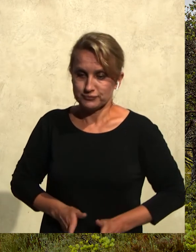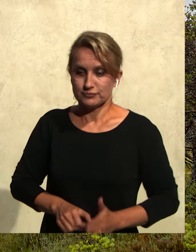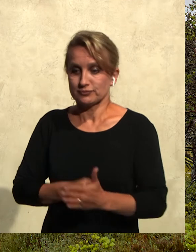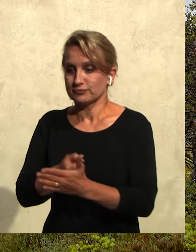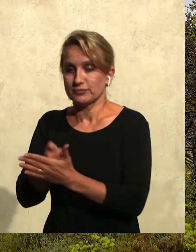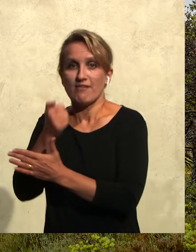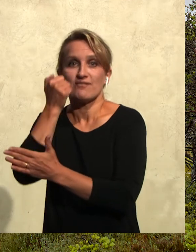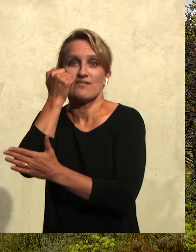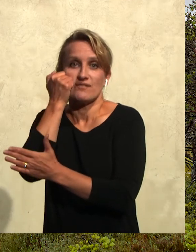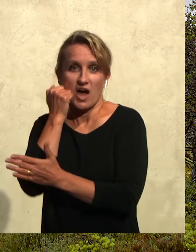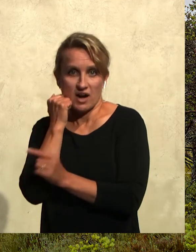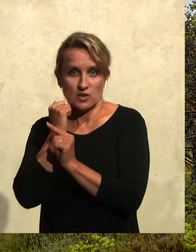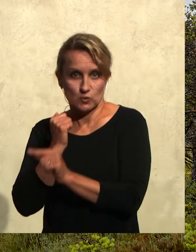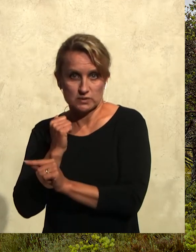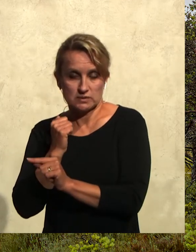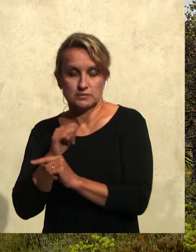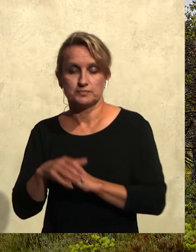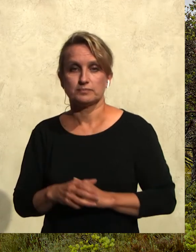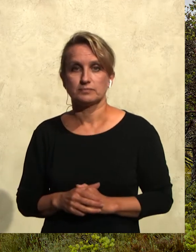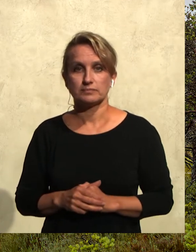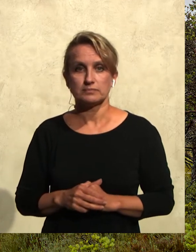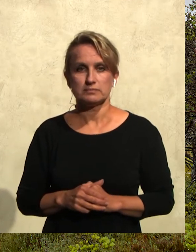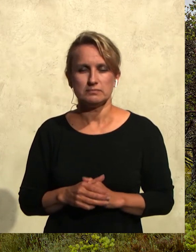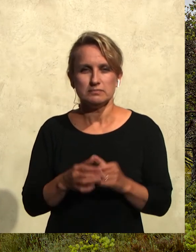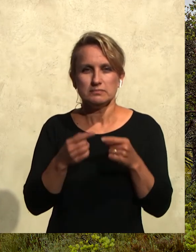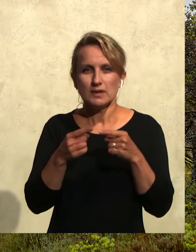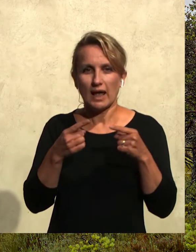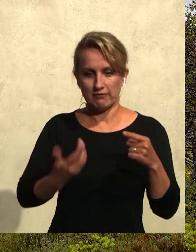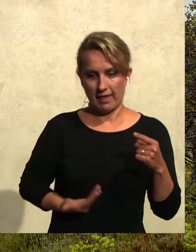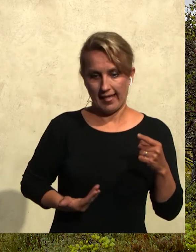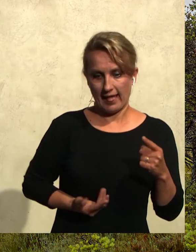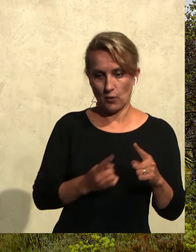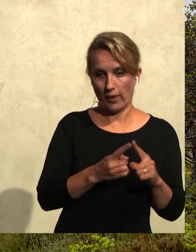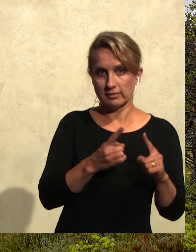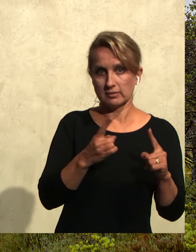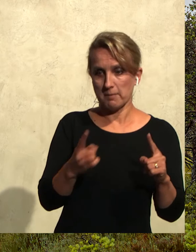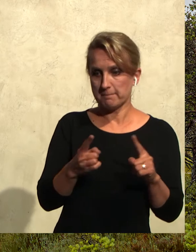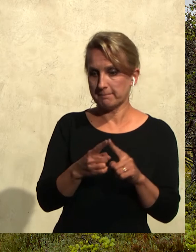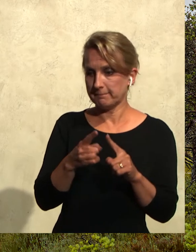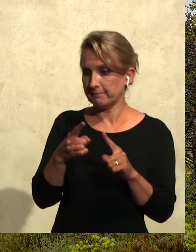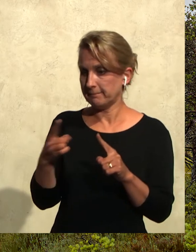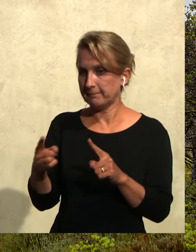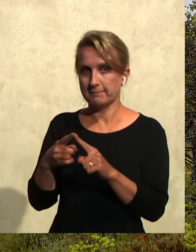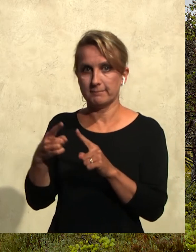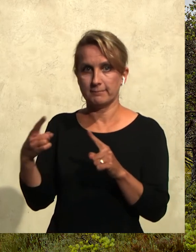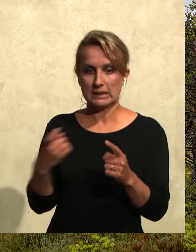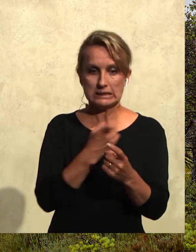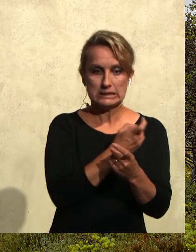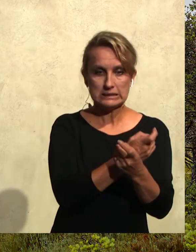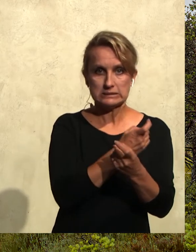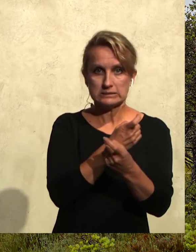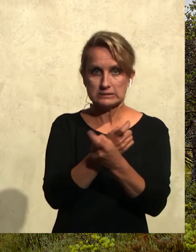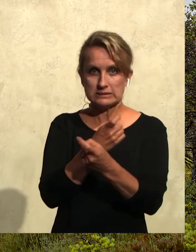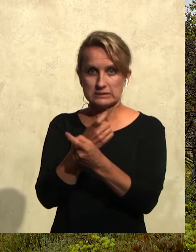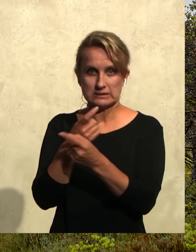are exposed to some risk factors, which are shown in the red arrows pointing downwards. But for